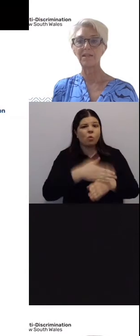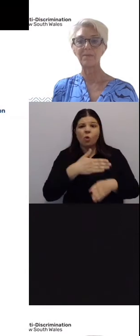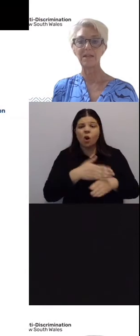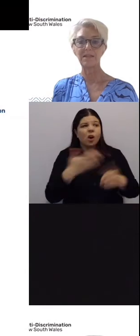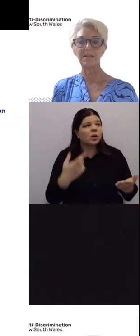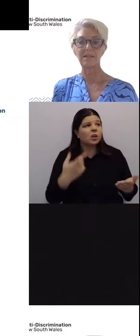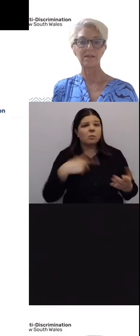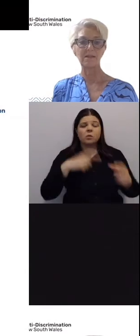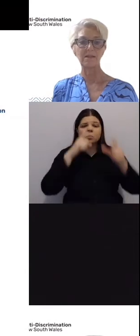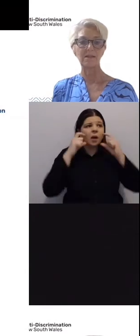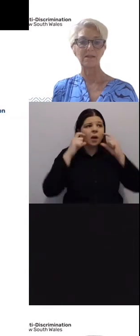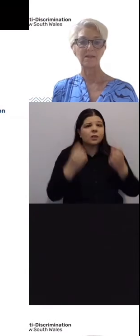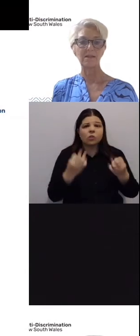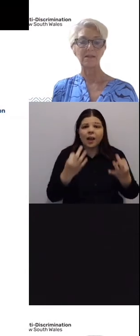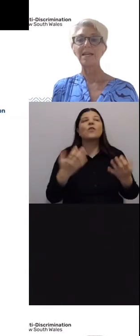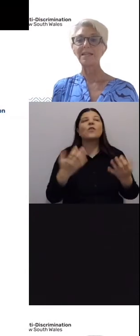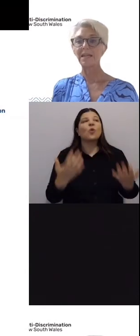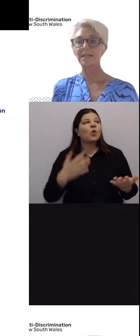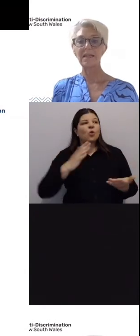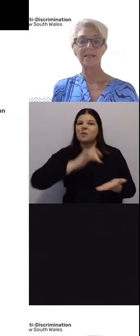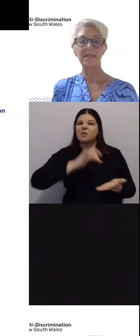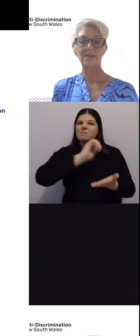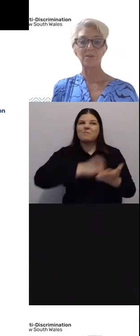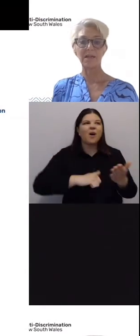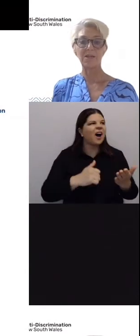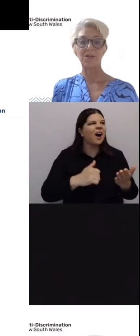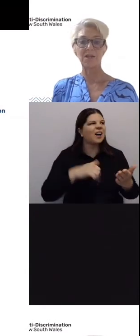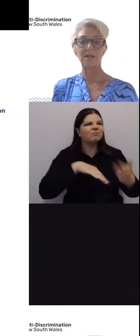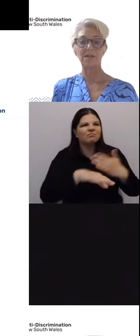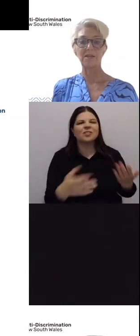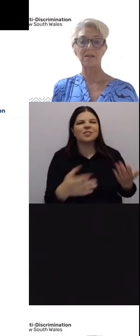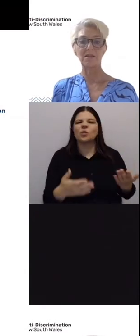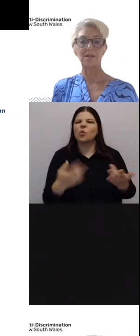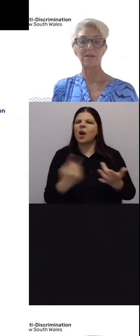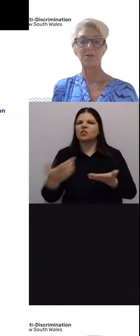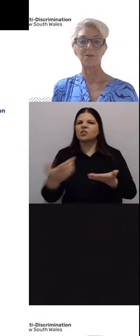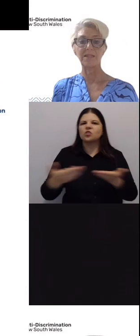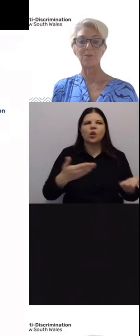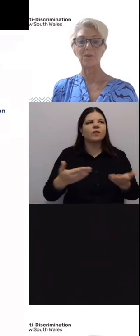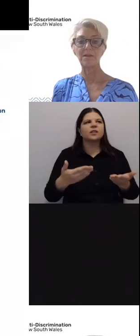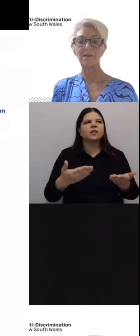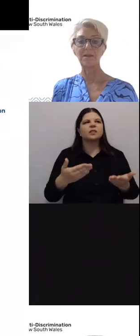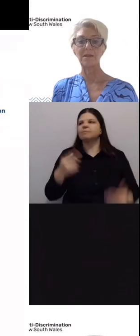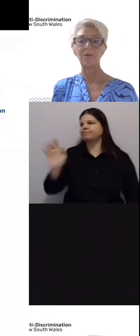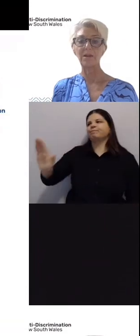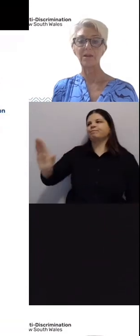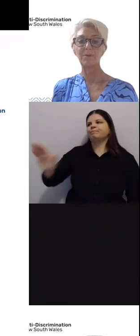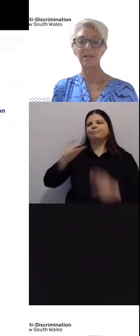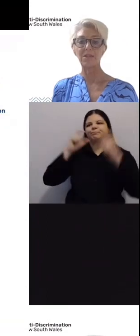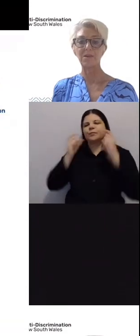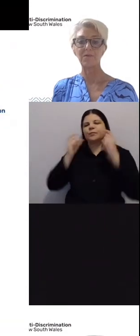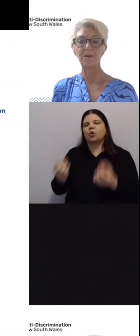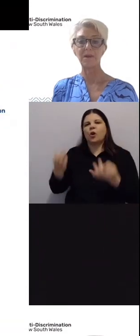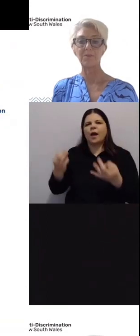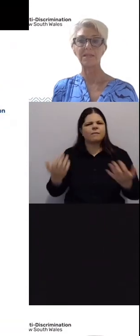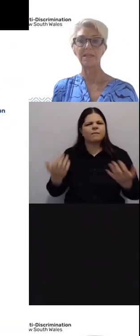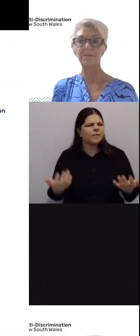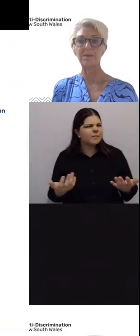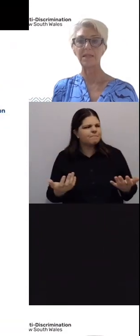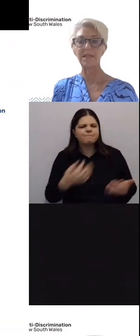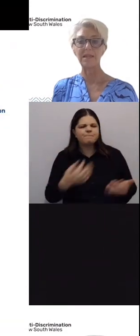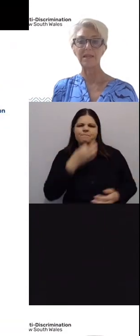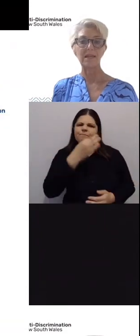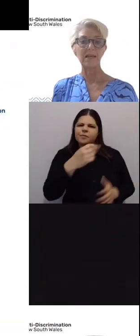wearing face masks. Does the Anti-Discrimination Act, New South Wales, provide protection for people